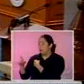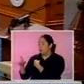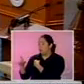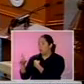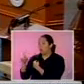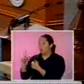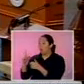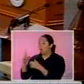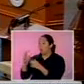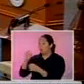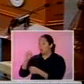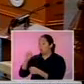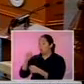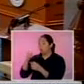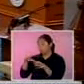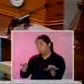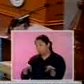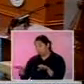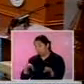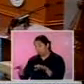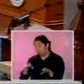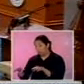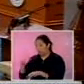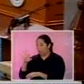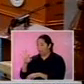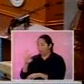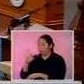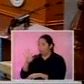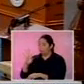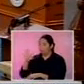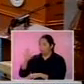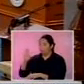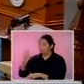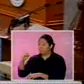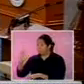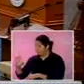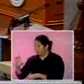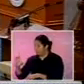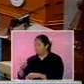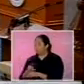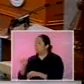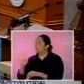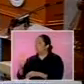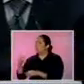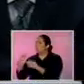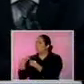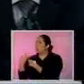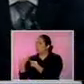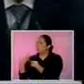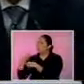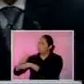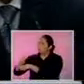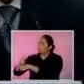or FBDC for brevity, could you tell us what were some of your primary functions and duties in this